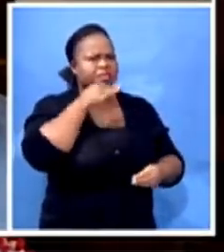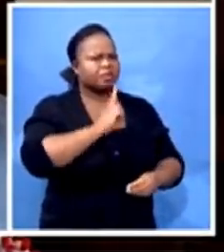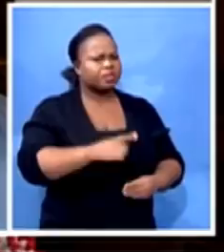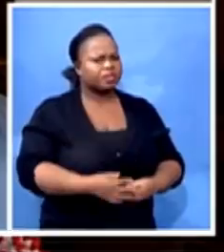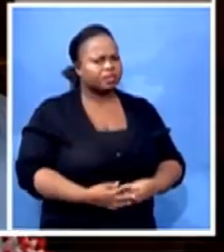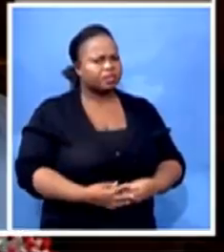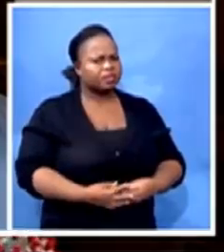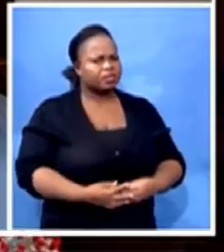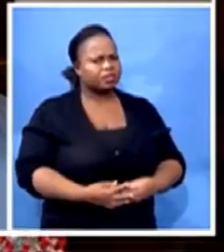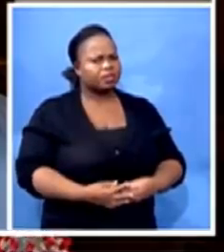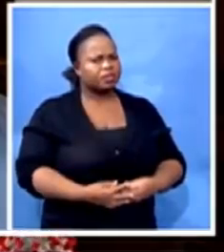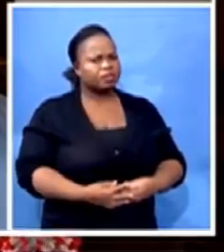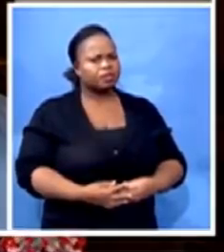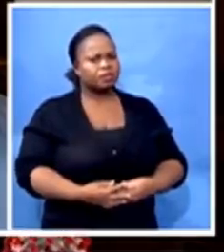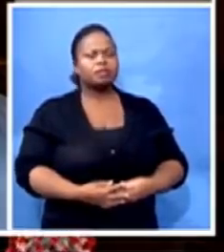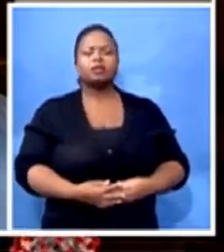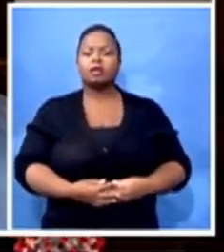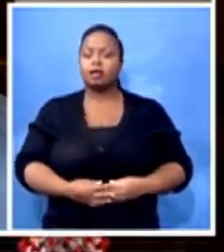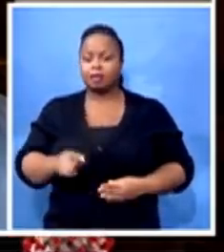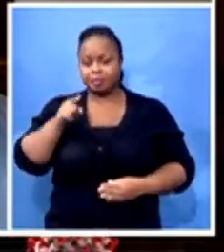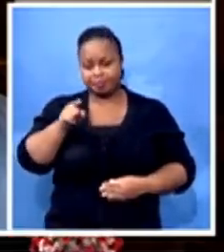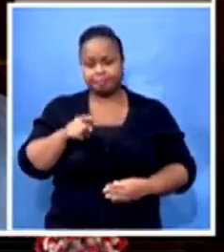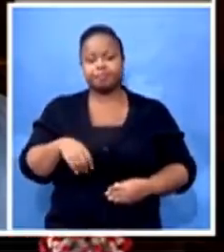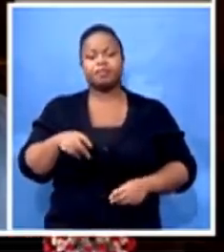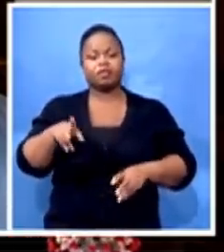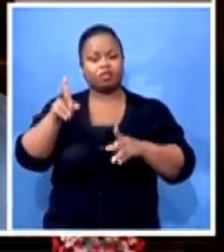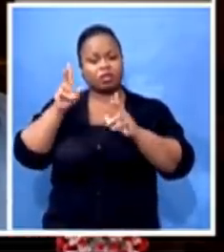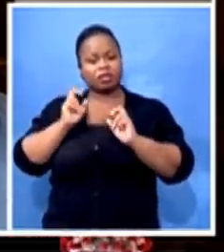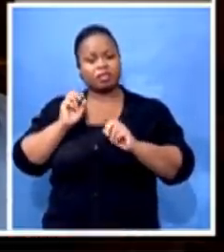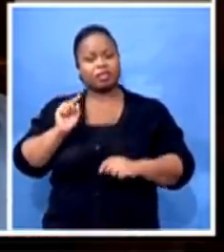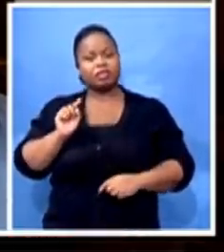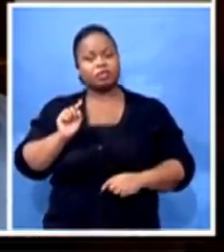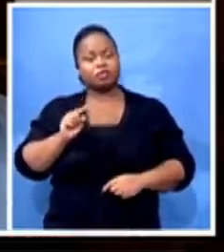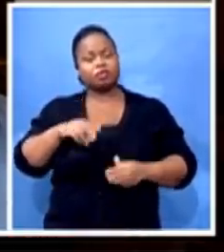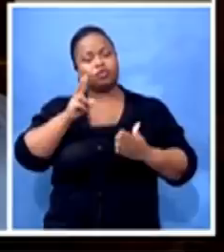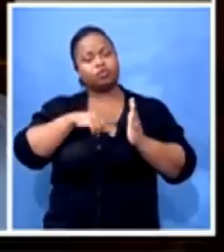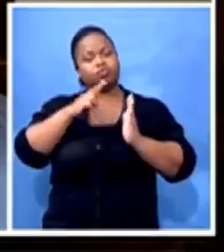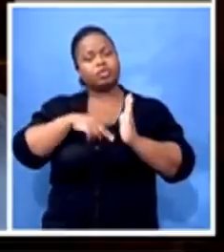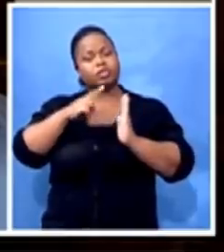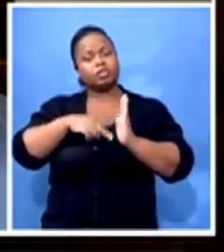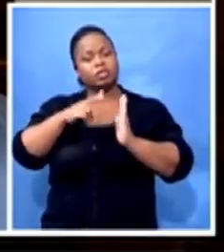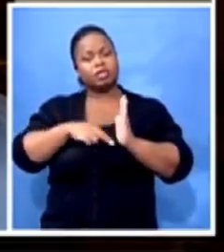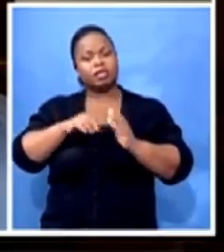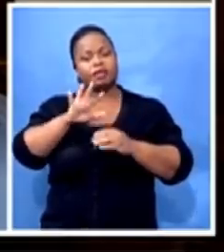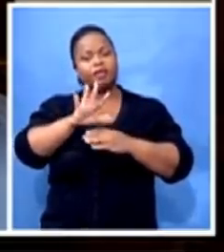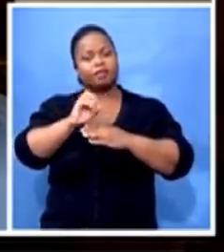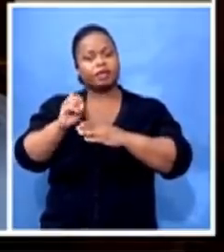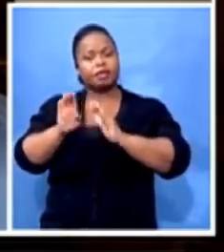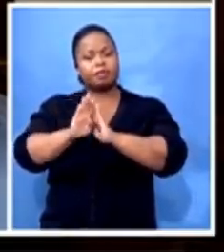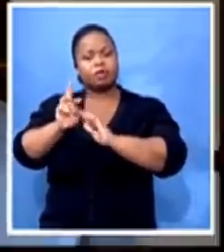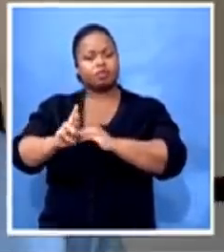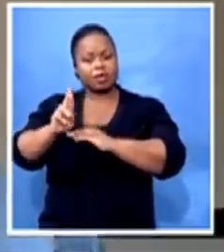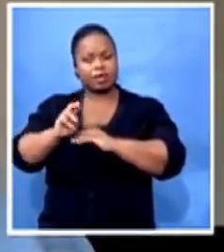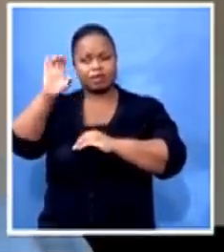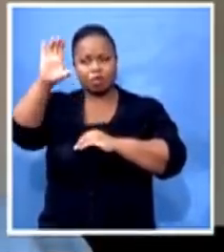If you listen to and you read what is written about it, right, it is there to stand